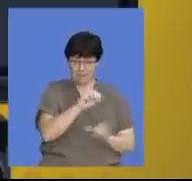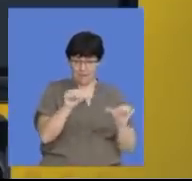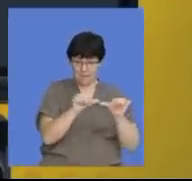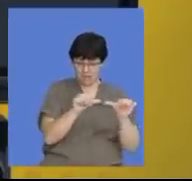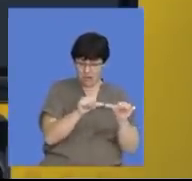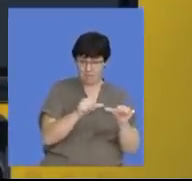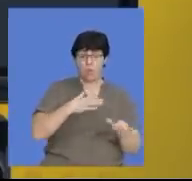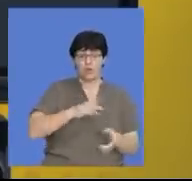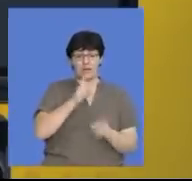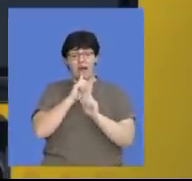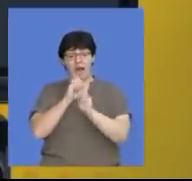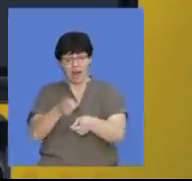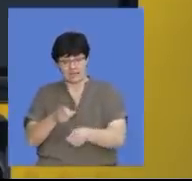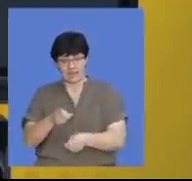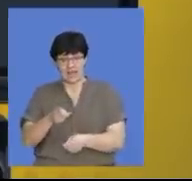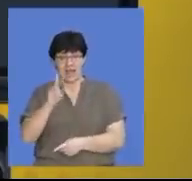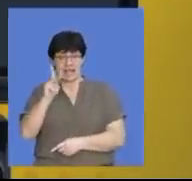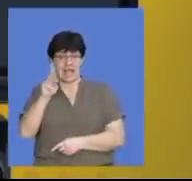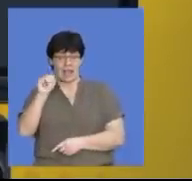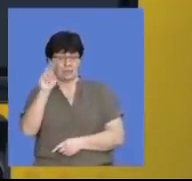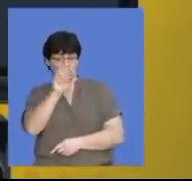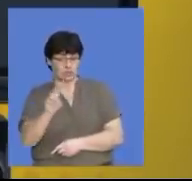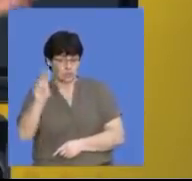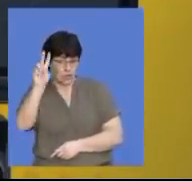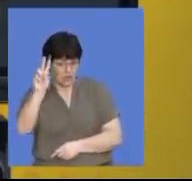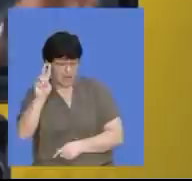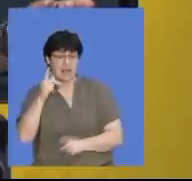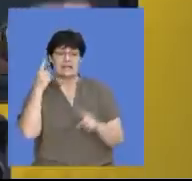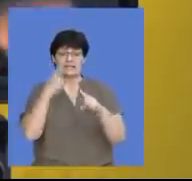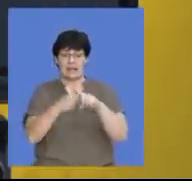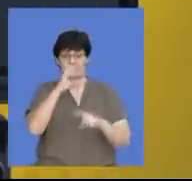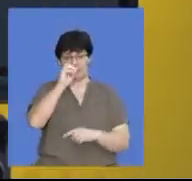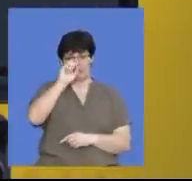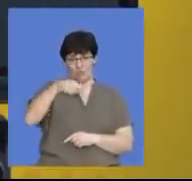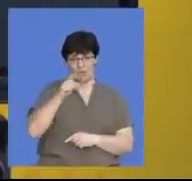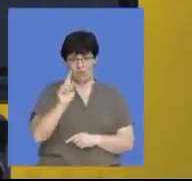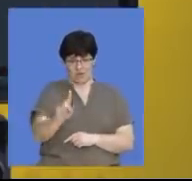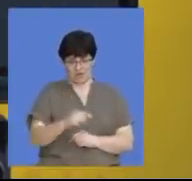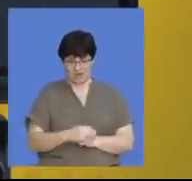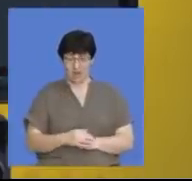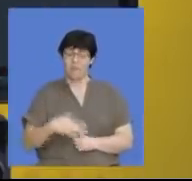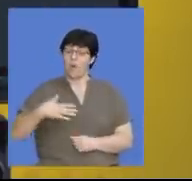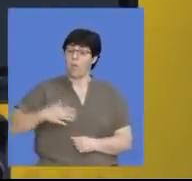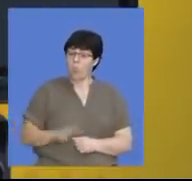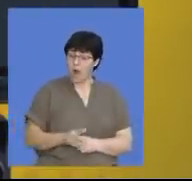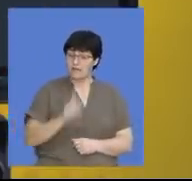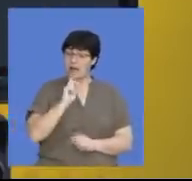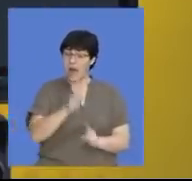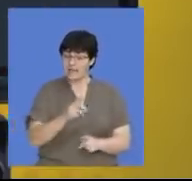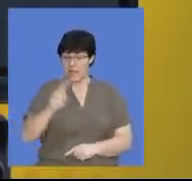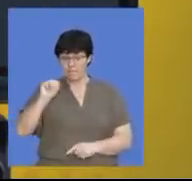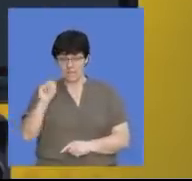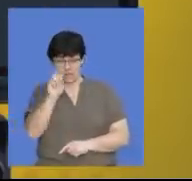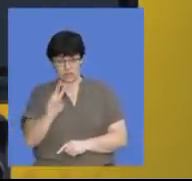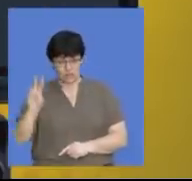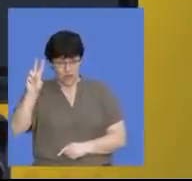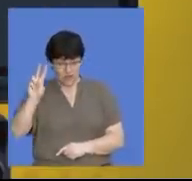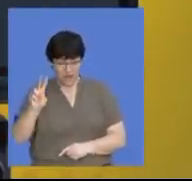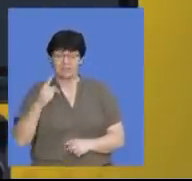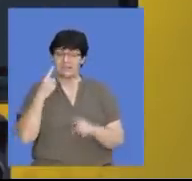I want my answer in kilometers squared, it is 0.1. If I want my answer in meters squared,